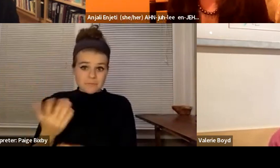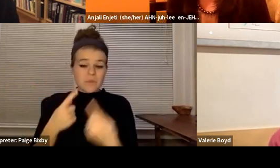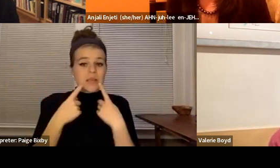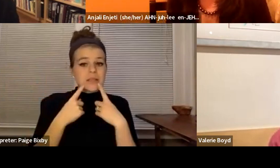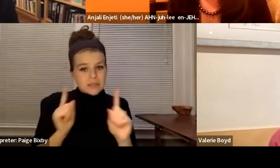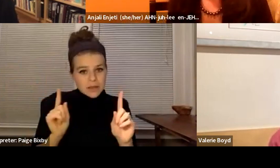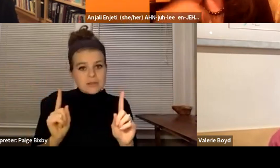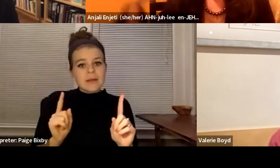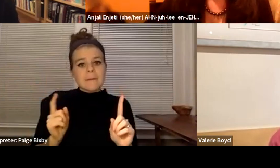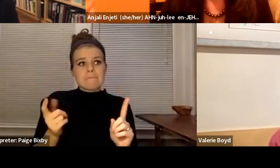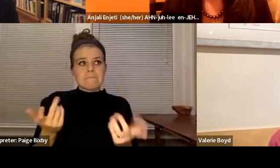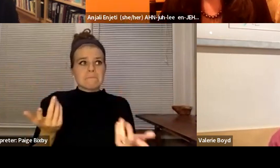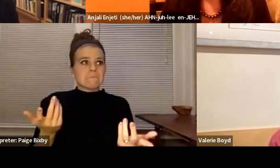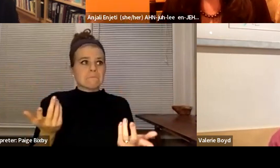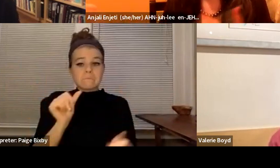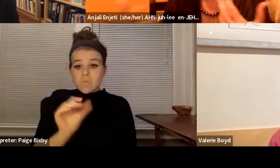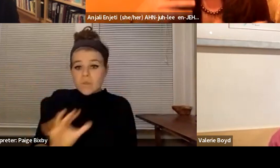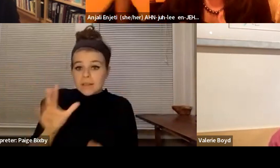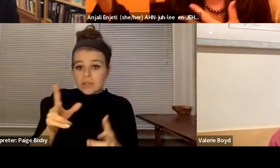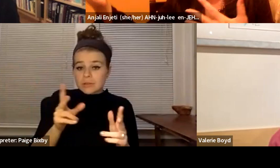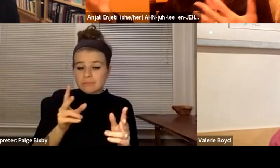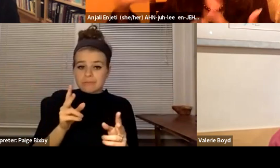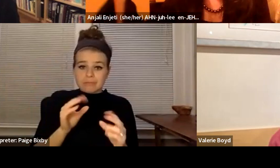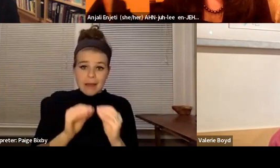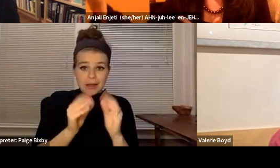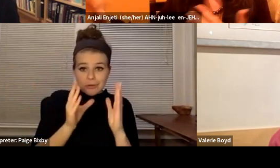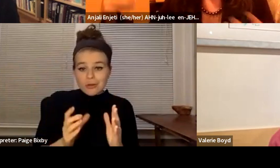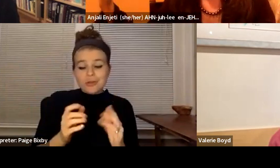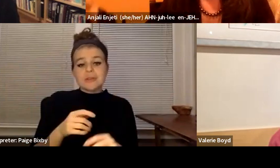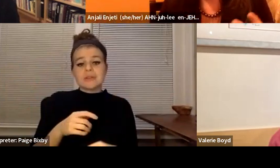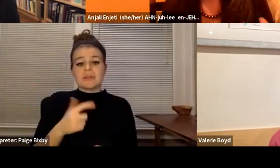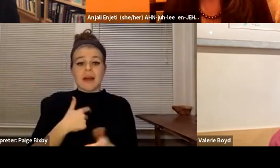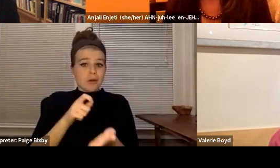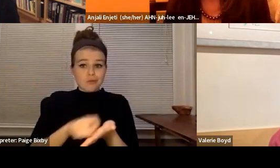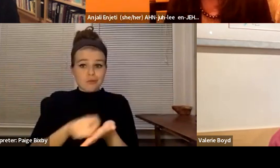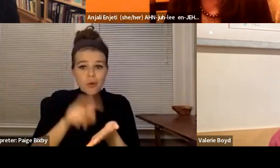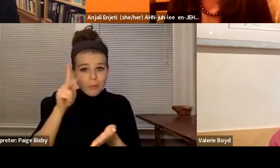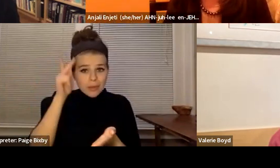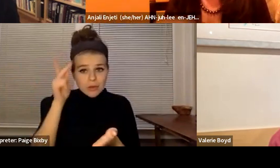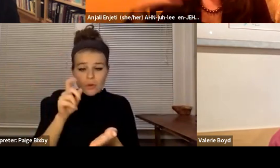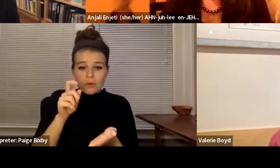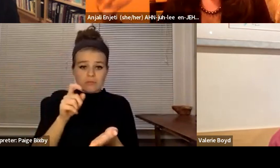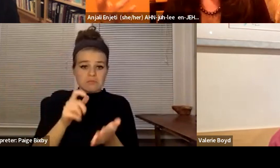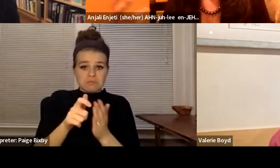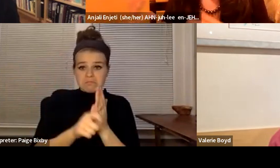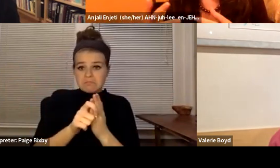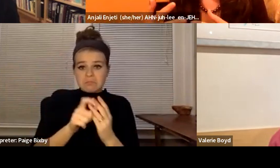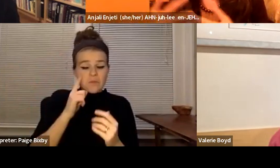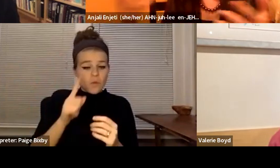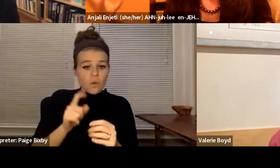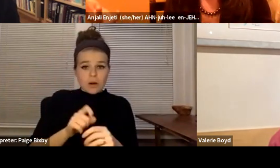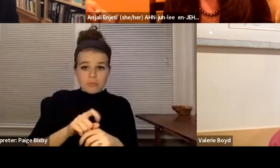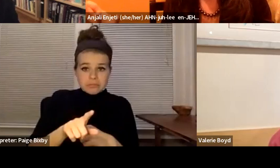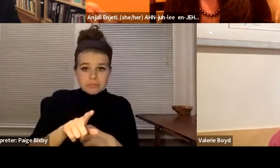the Asian editors who I wrote, you know, political pieces for, and